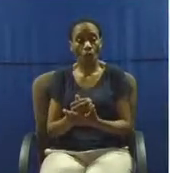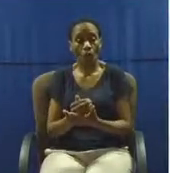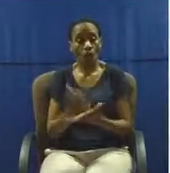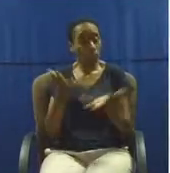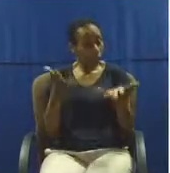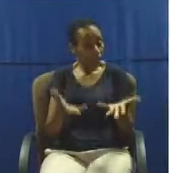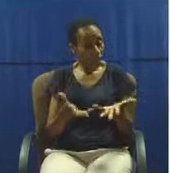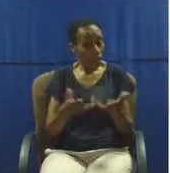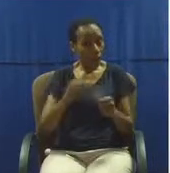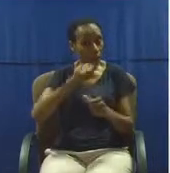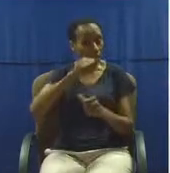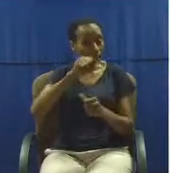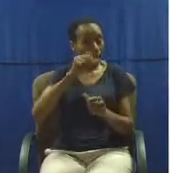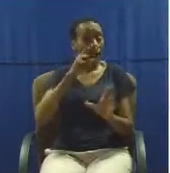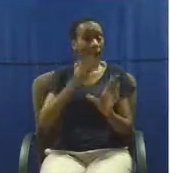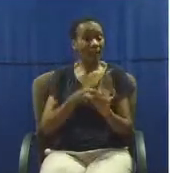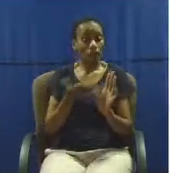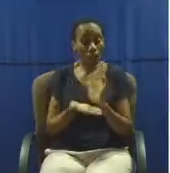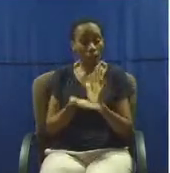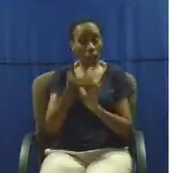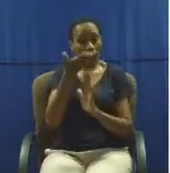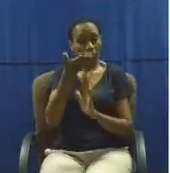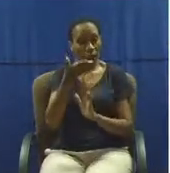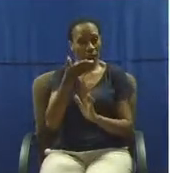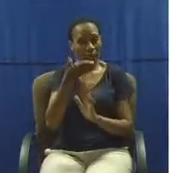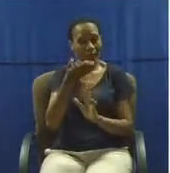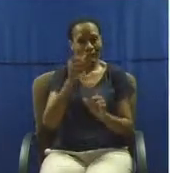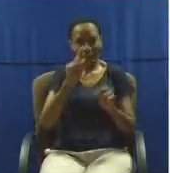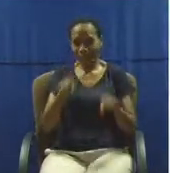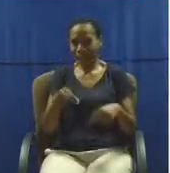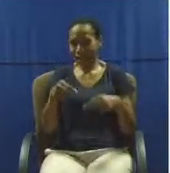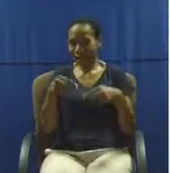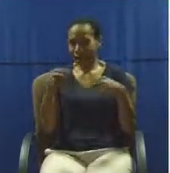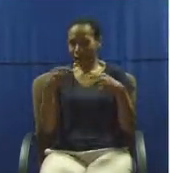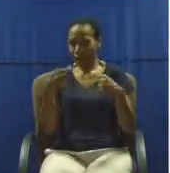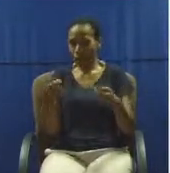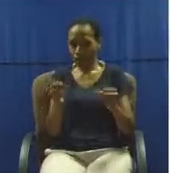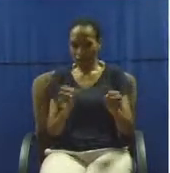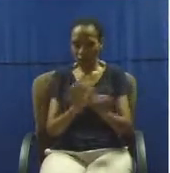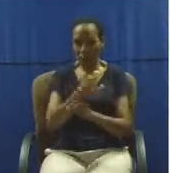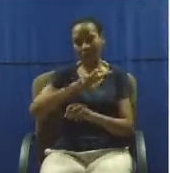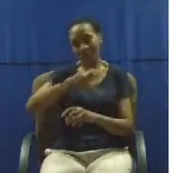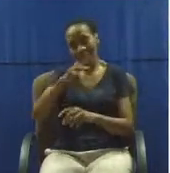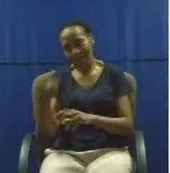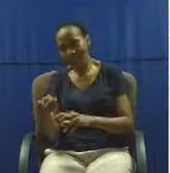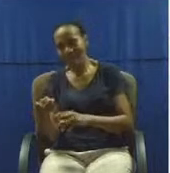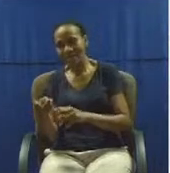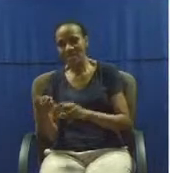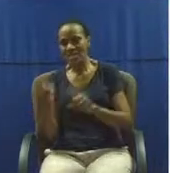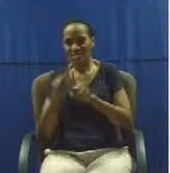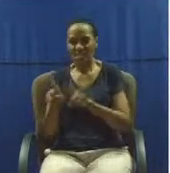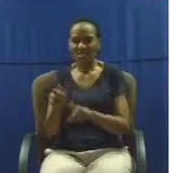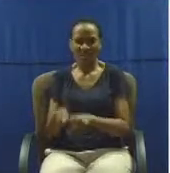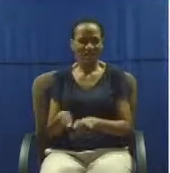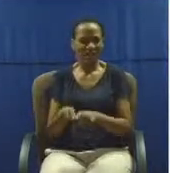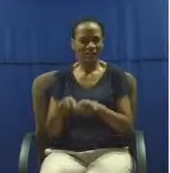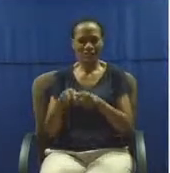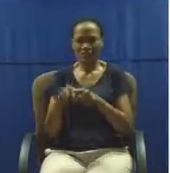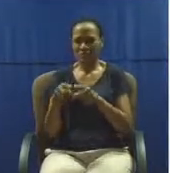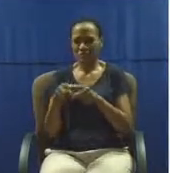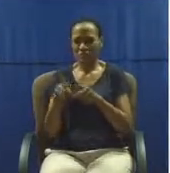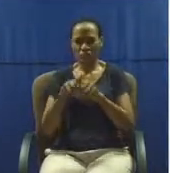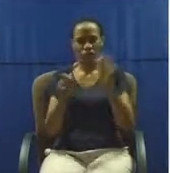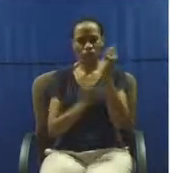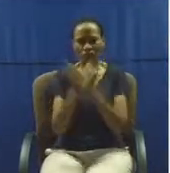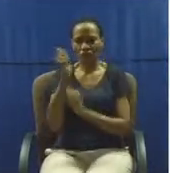prices will not trickle down to the cost of other goods, leading to an increase in the cost of living, which